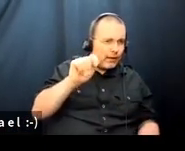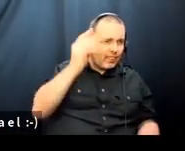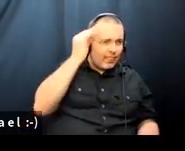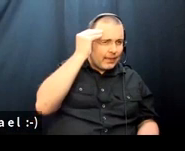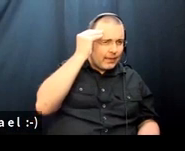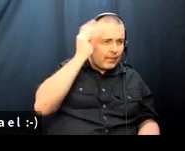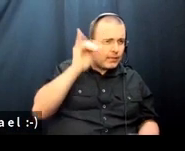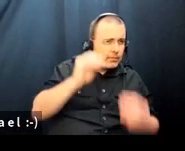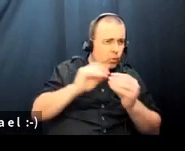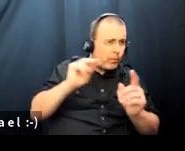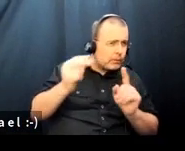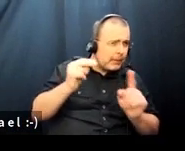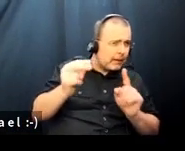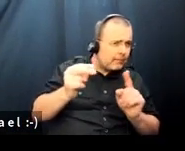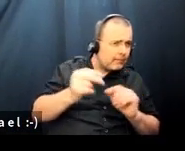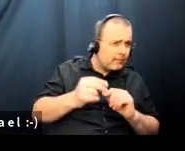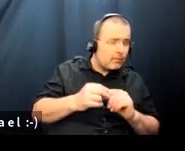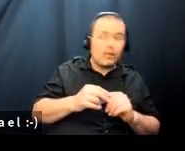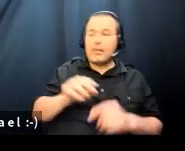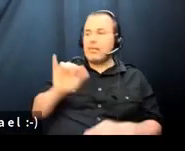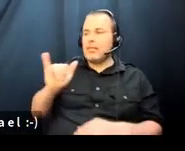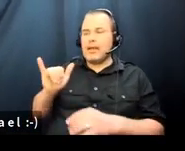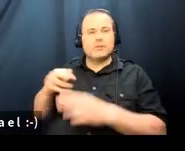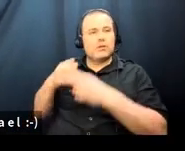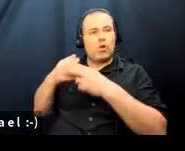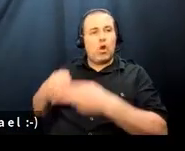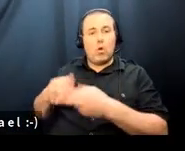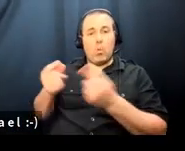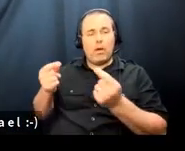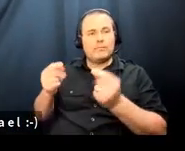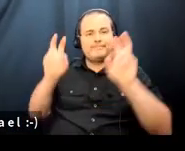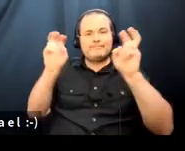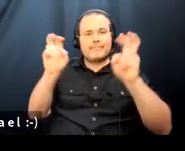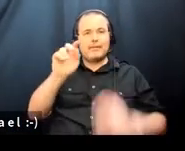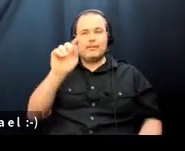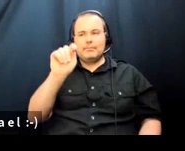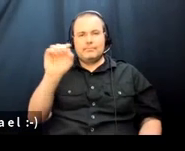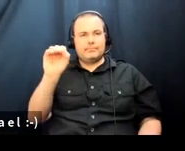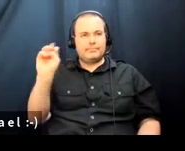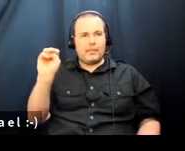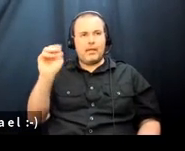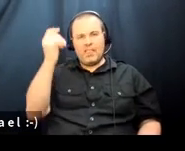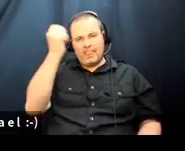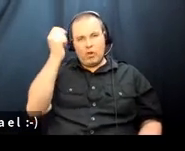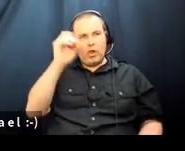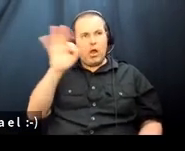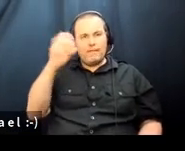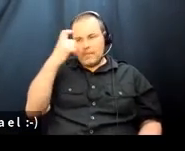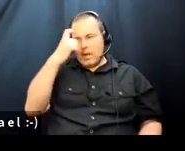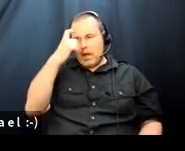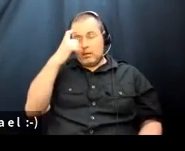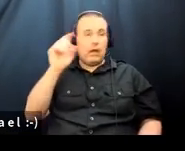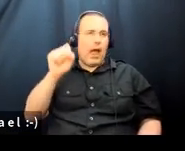No, that's what we refer to as theory of mind. Okay. Yeah, I've heard that term. Okay. And I could do an